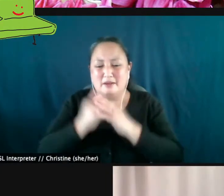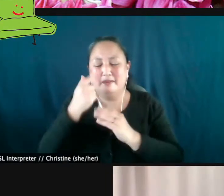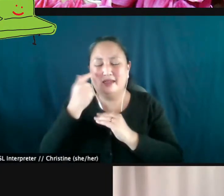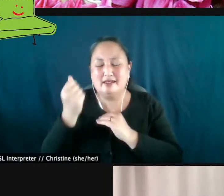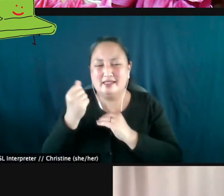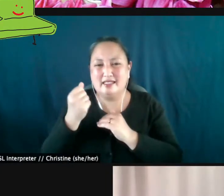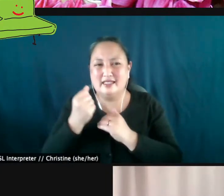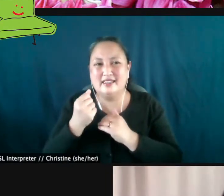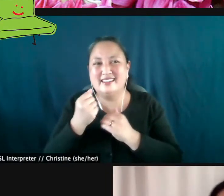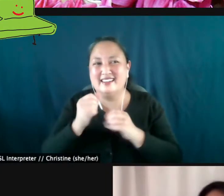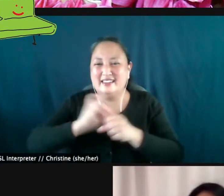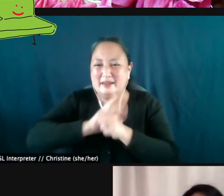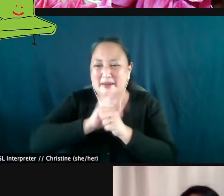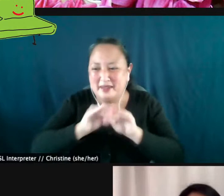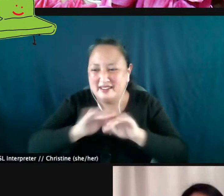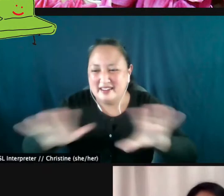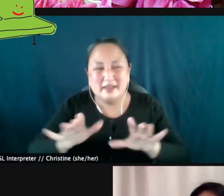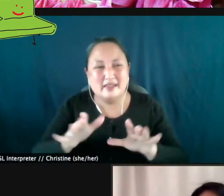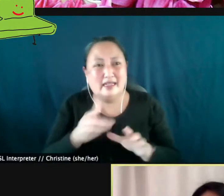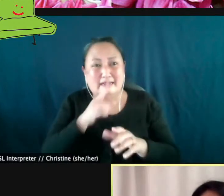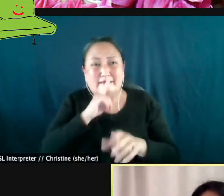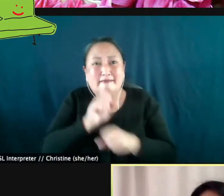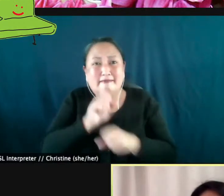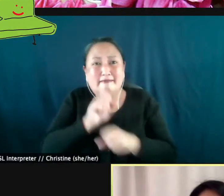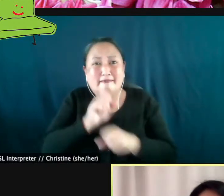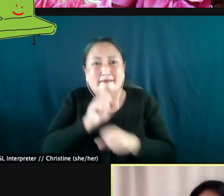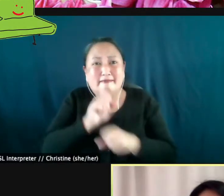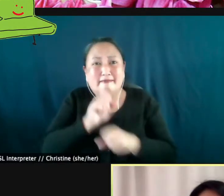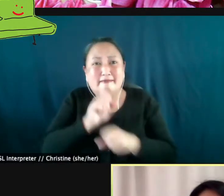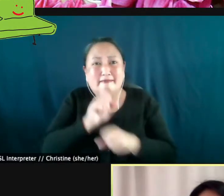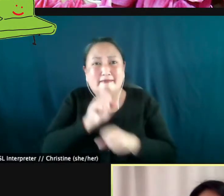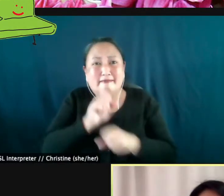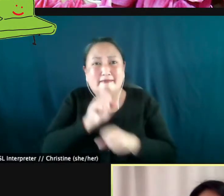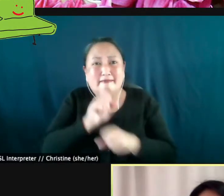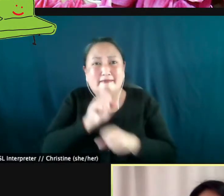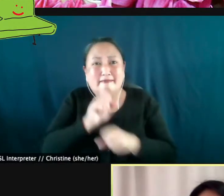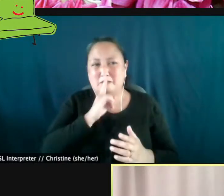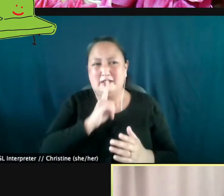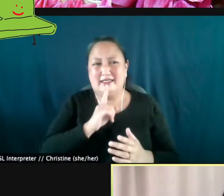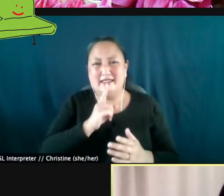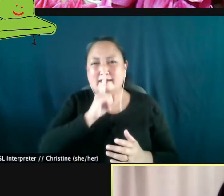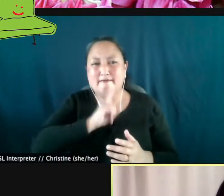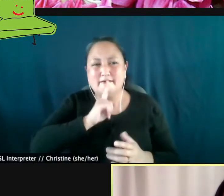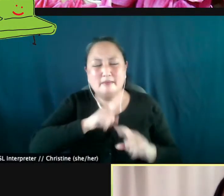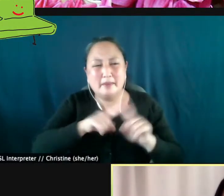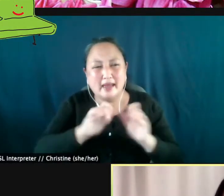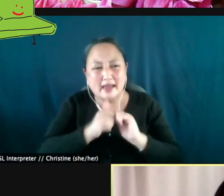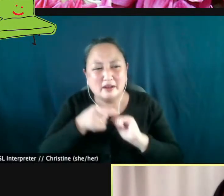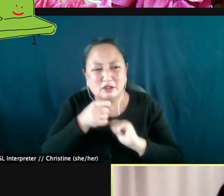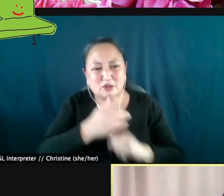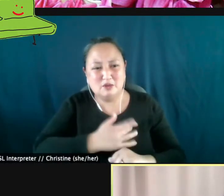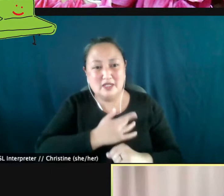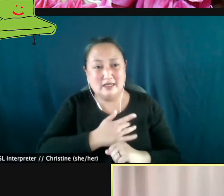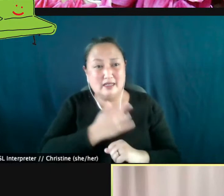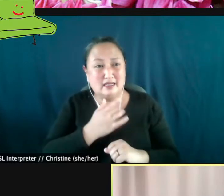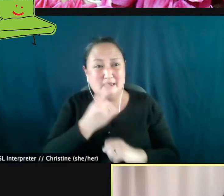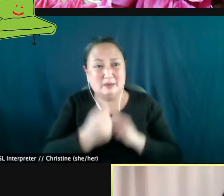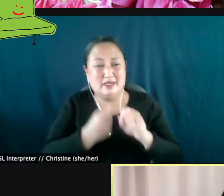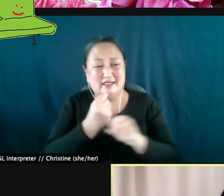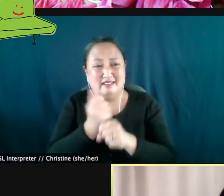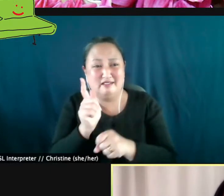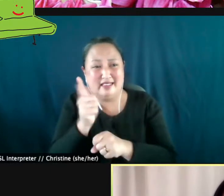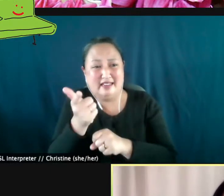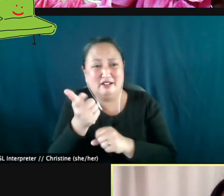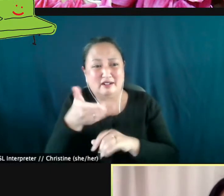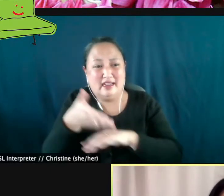held because of your book. oh. And I was so alone. Um, but yeah, how do you feel a year out